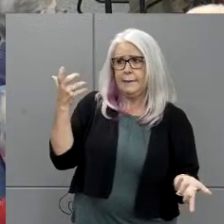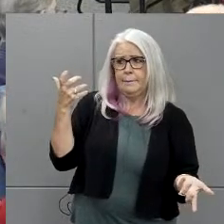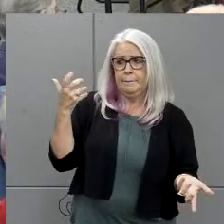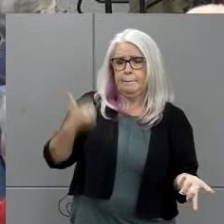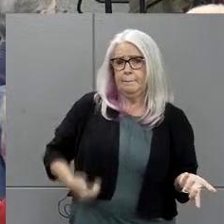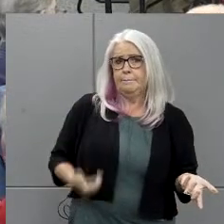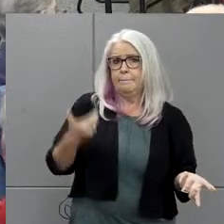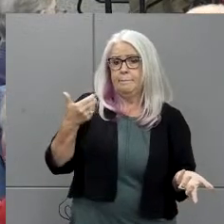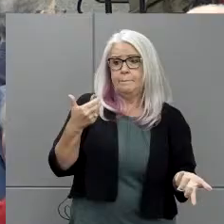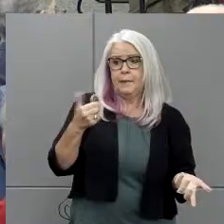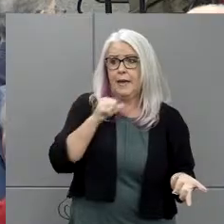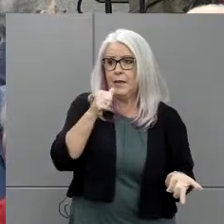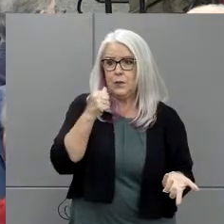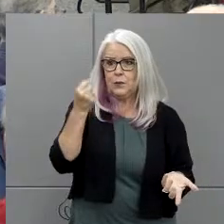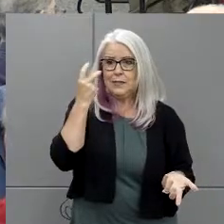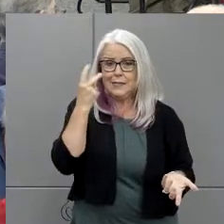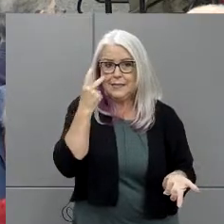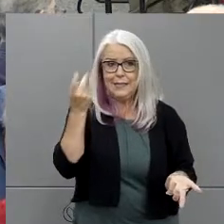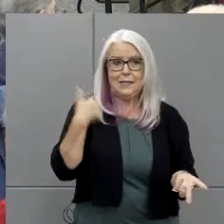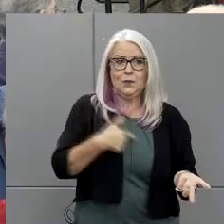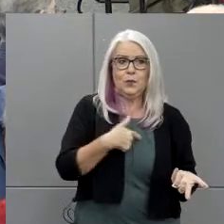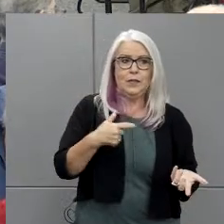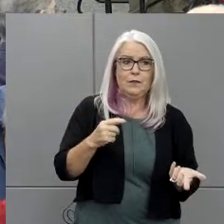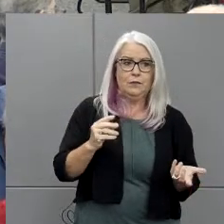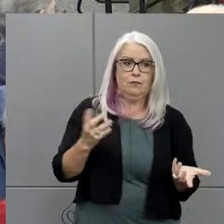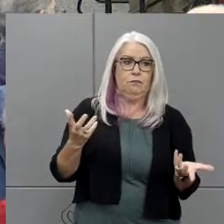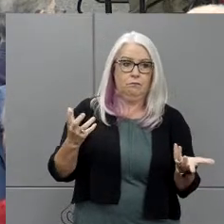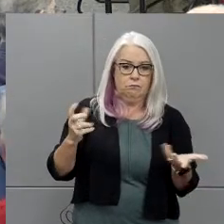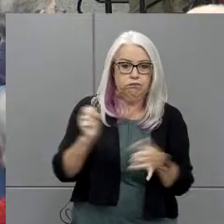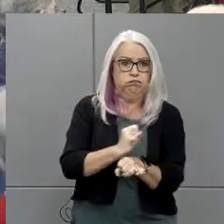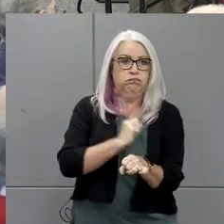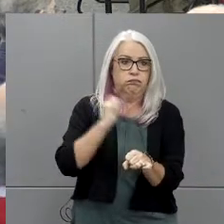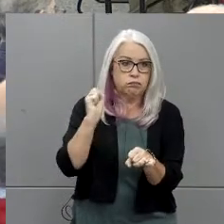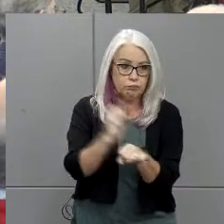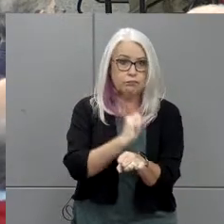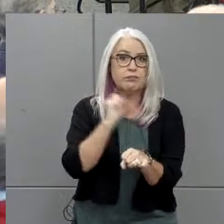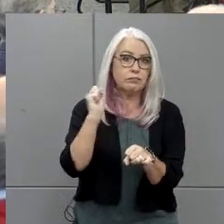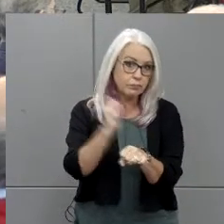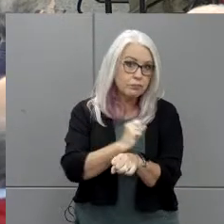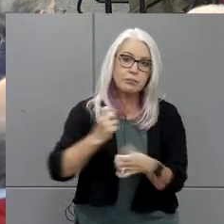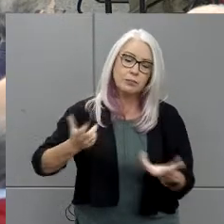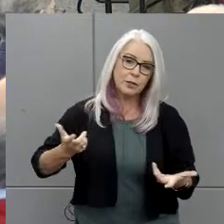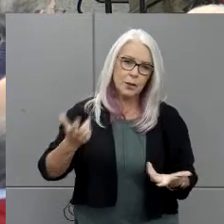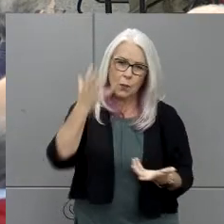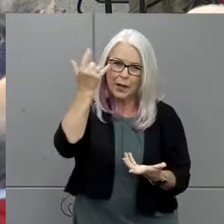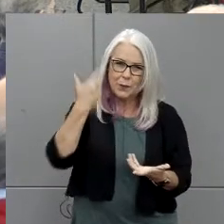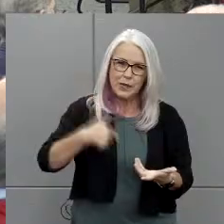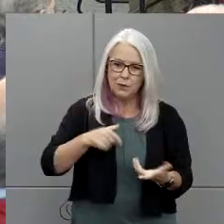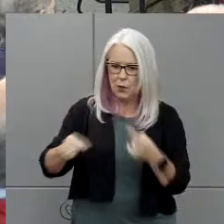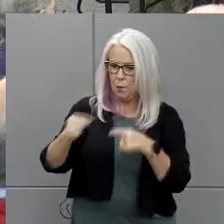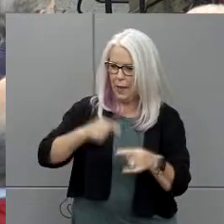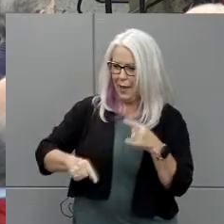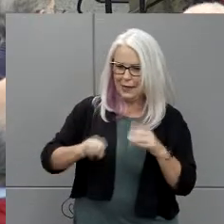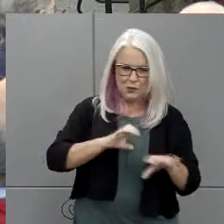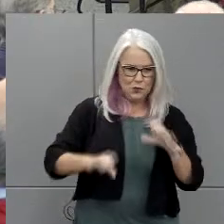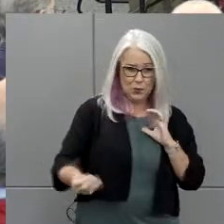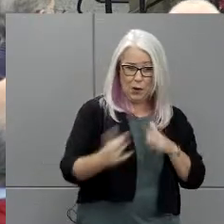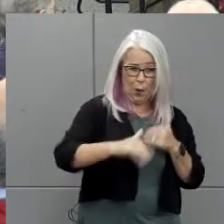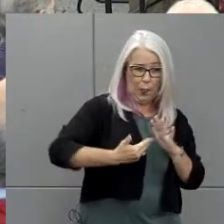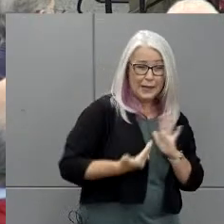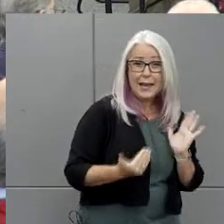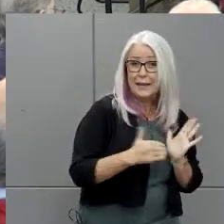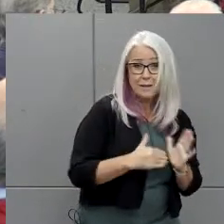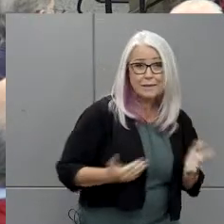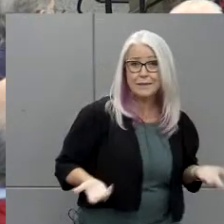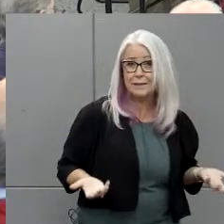all of the work that we've put in this, good faith work, put in this, needs to be undone. I mean, we have gone